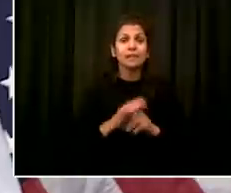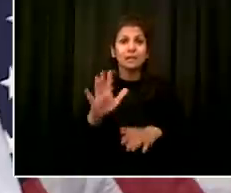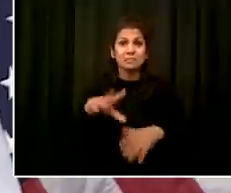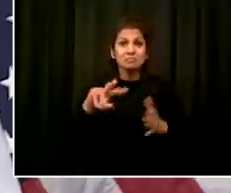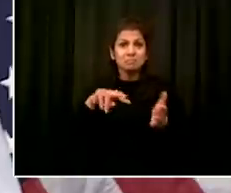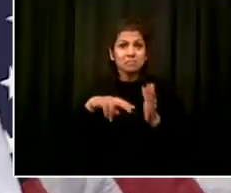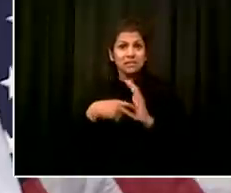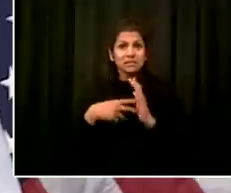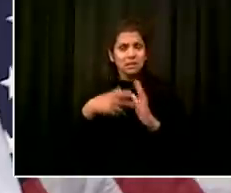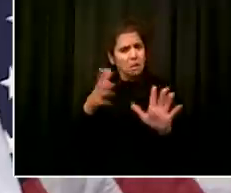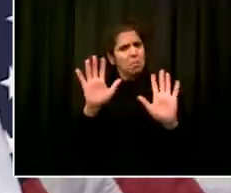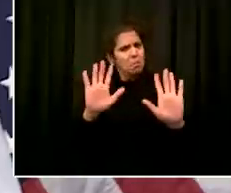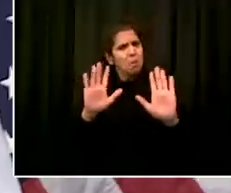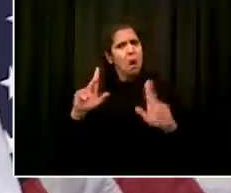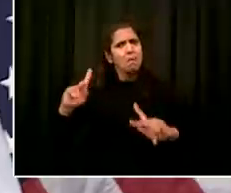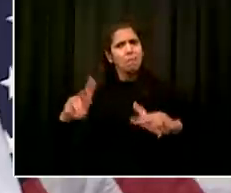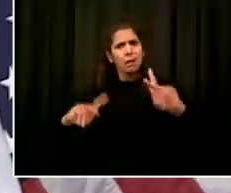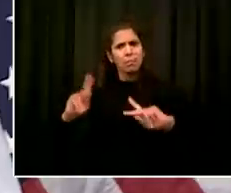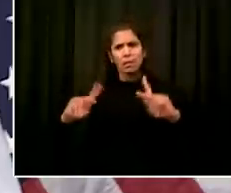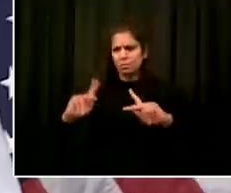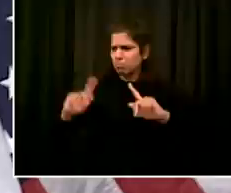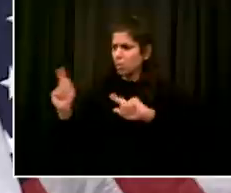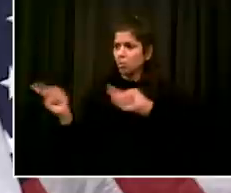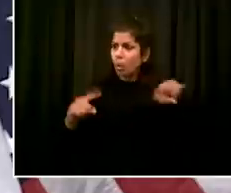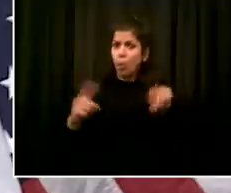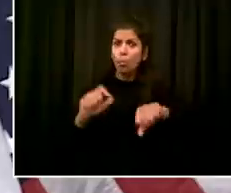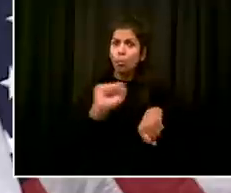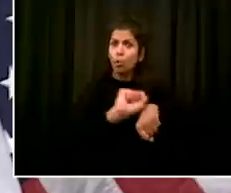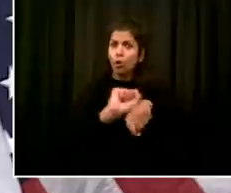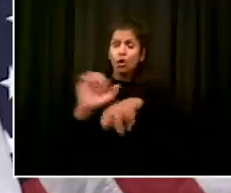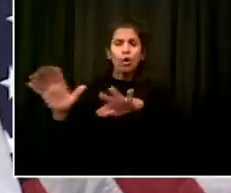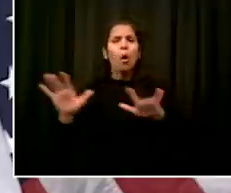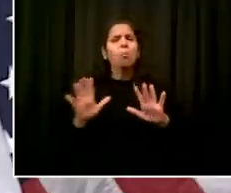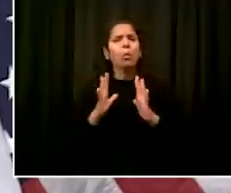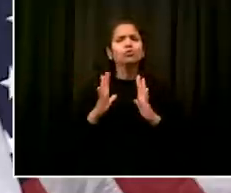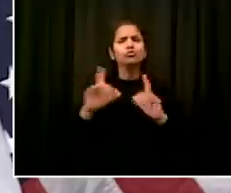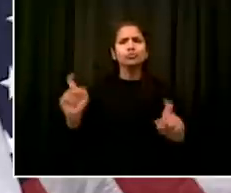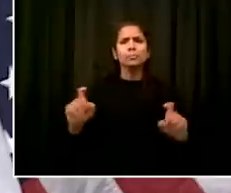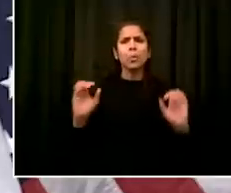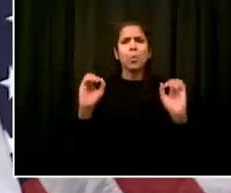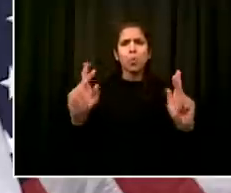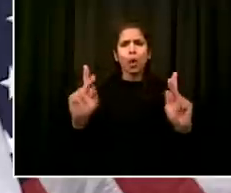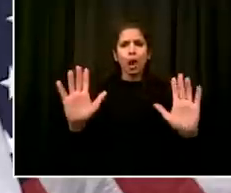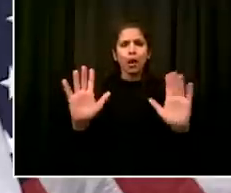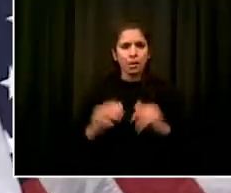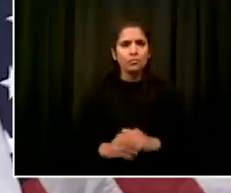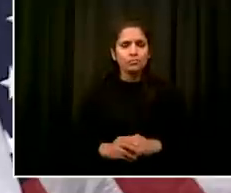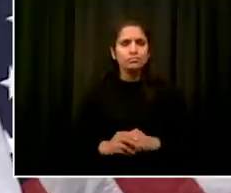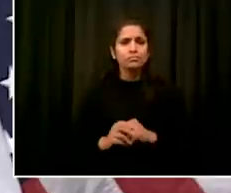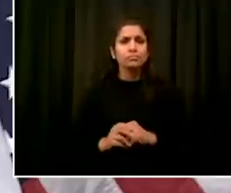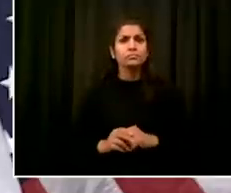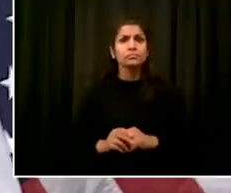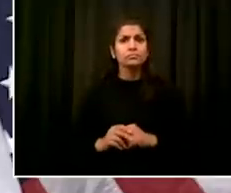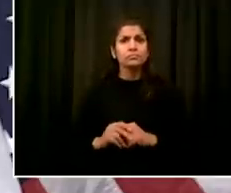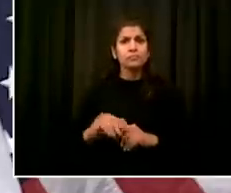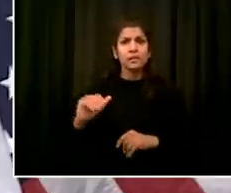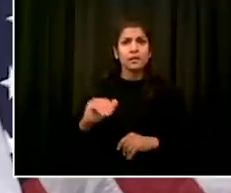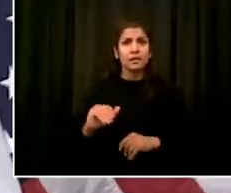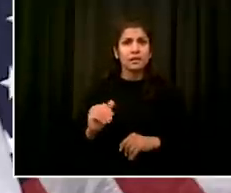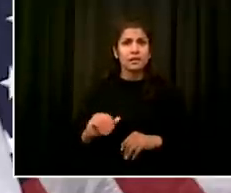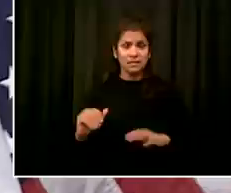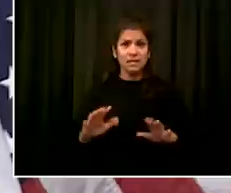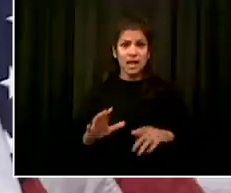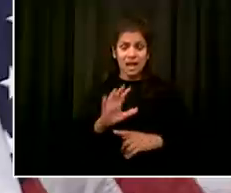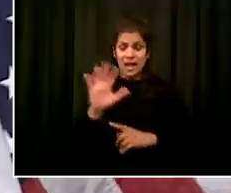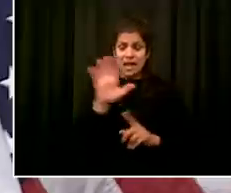reopening, they're going to be doing that during daytime hours. You know, from 5 a.m. to 8 p.m., people are moving about as normal. That's plenty of time for folks